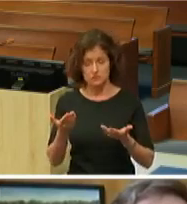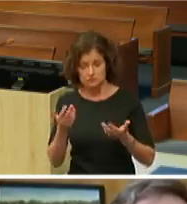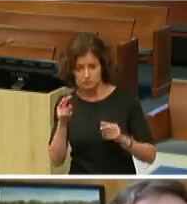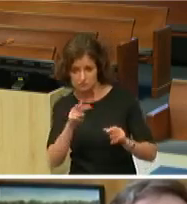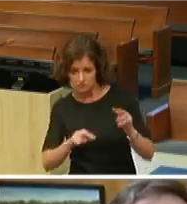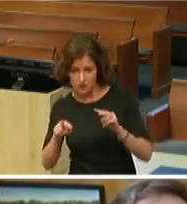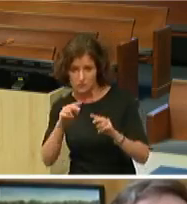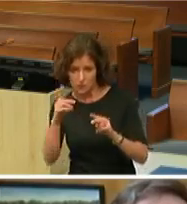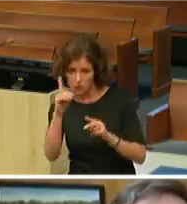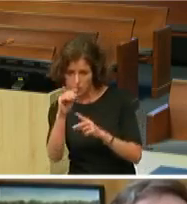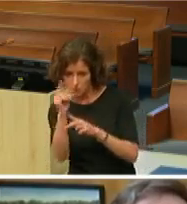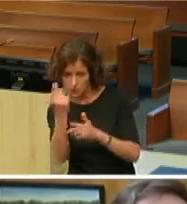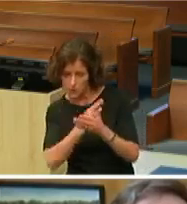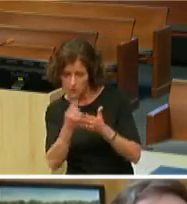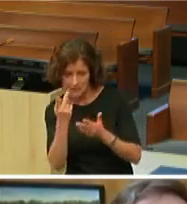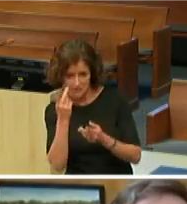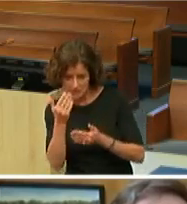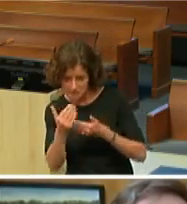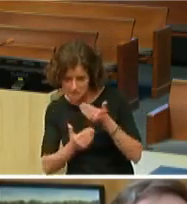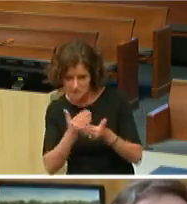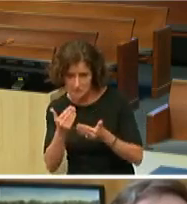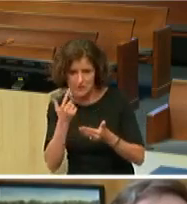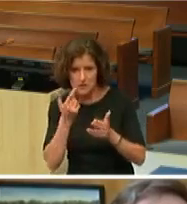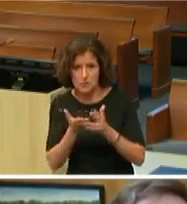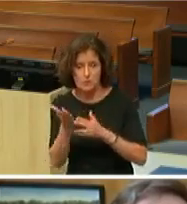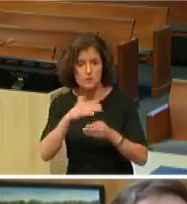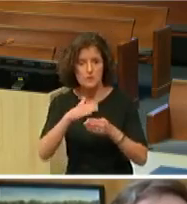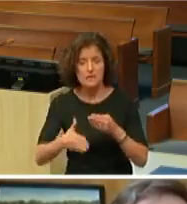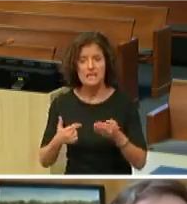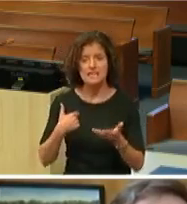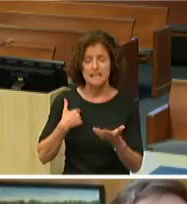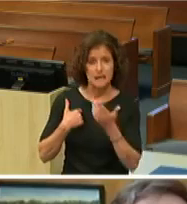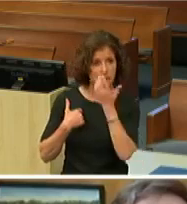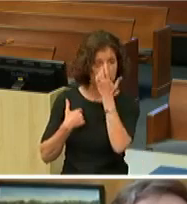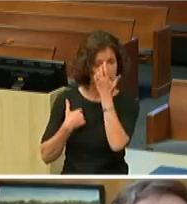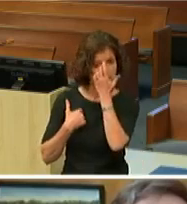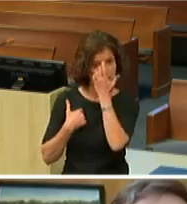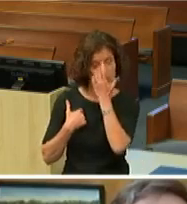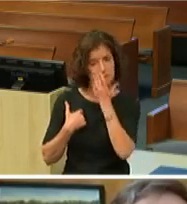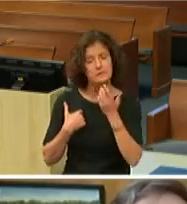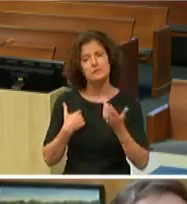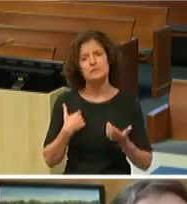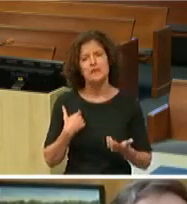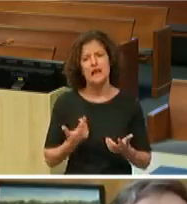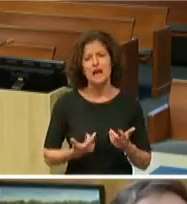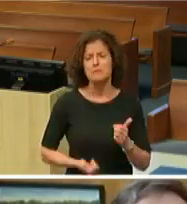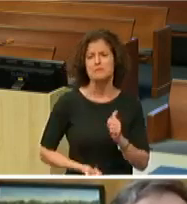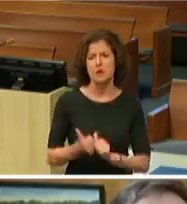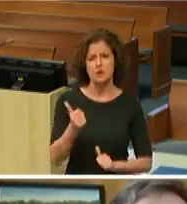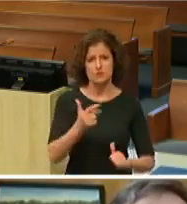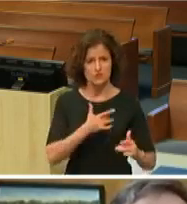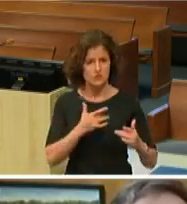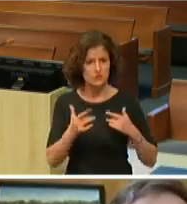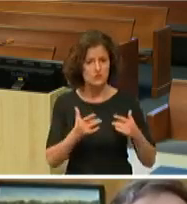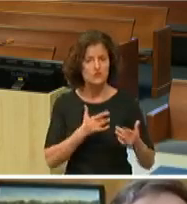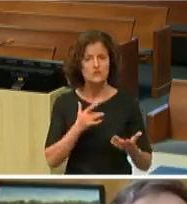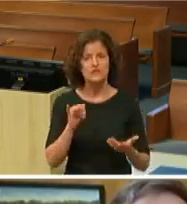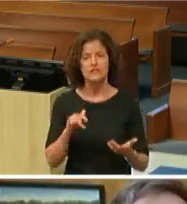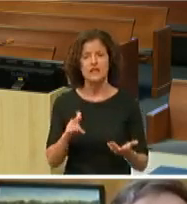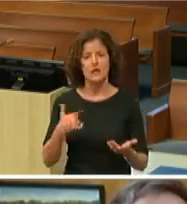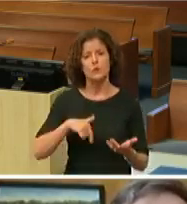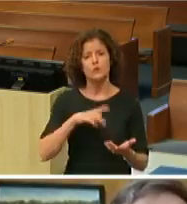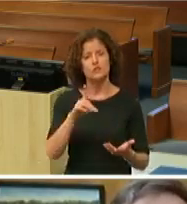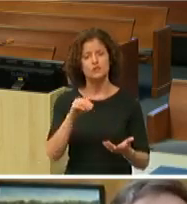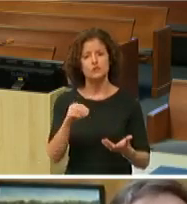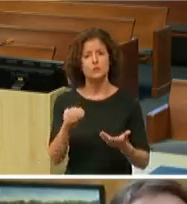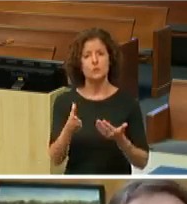can get through this next weekend. I am just in general most concerned that we do whatever we